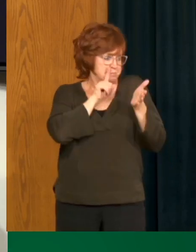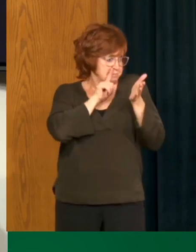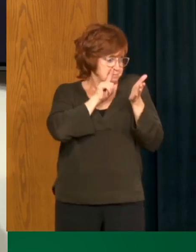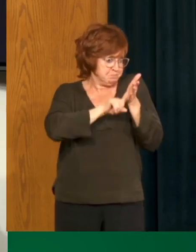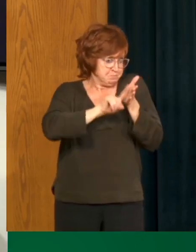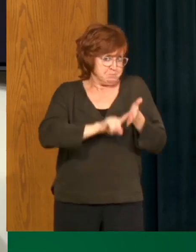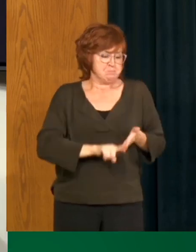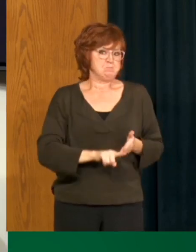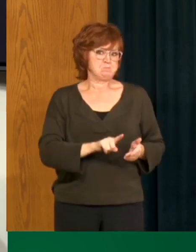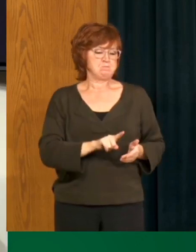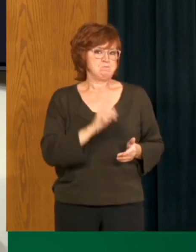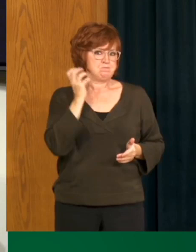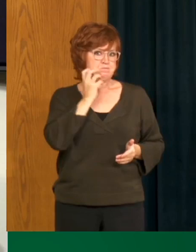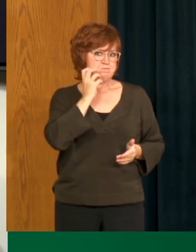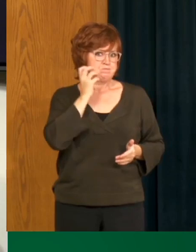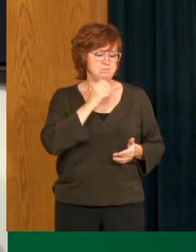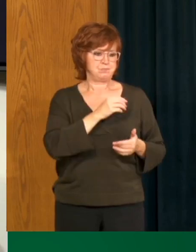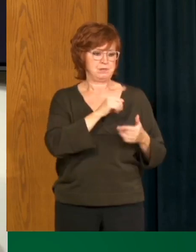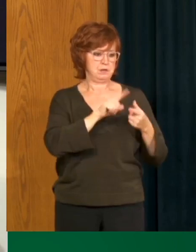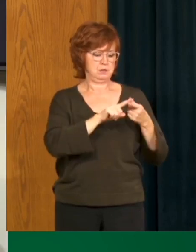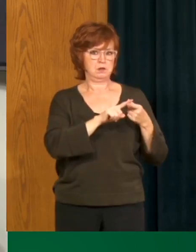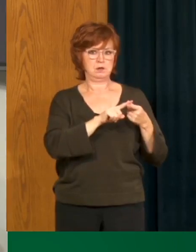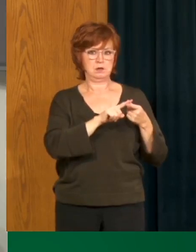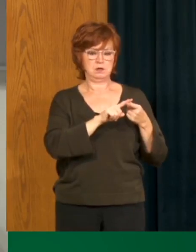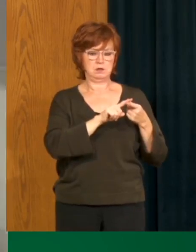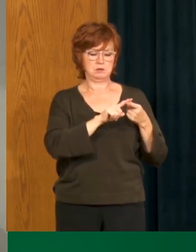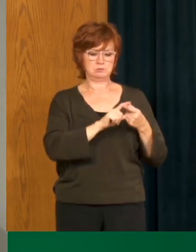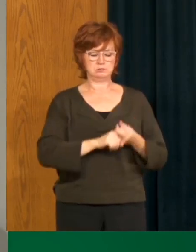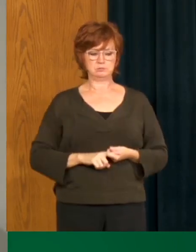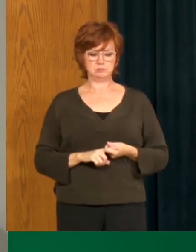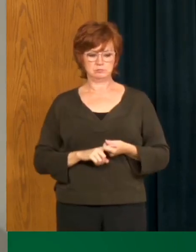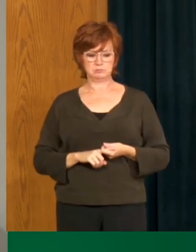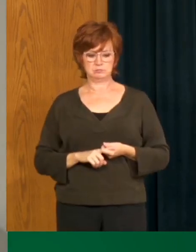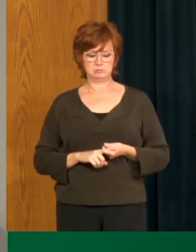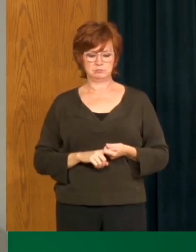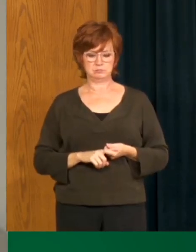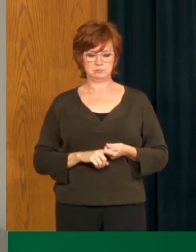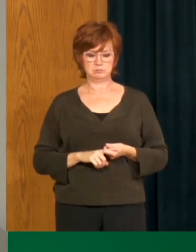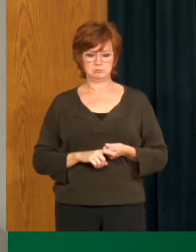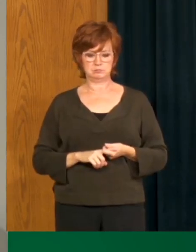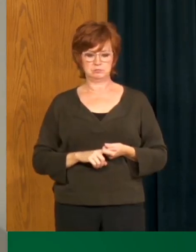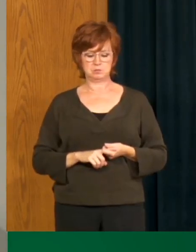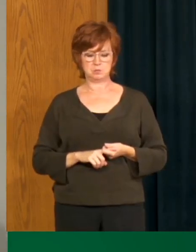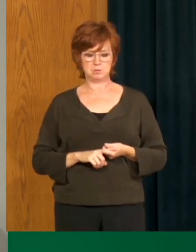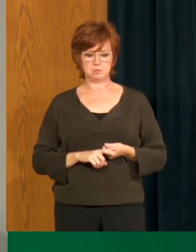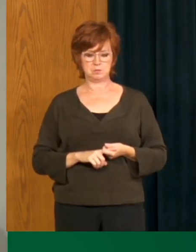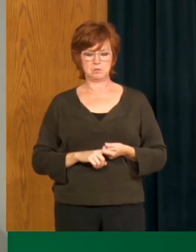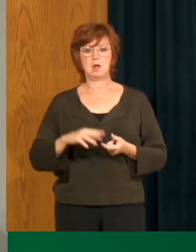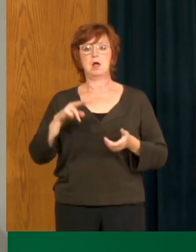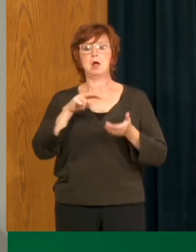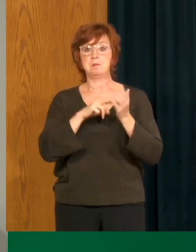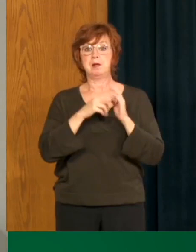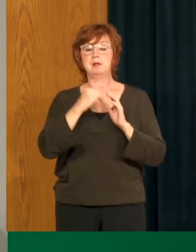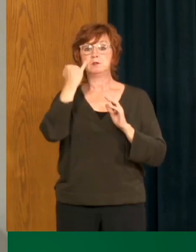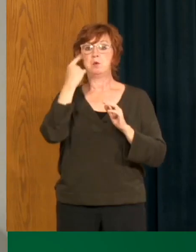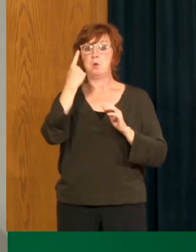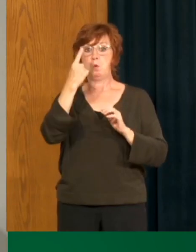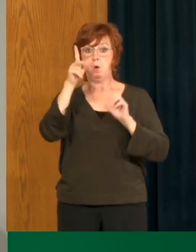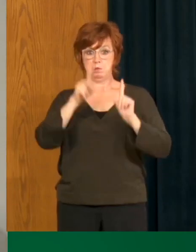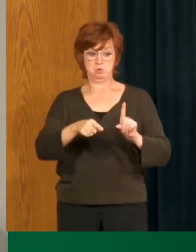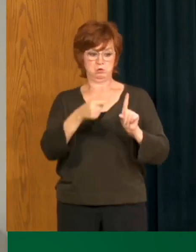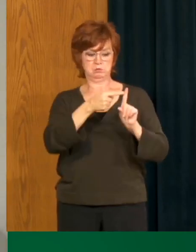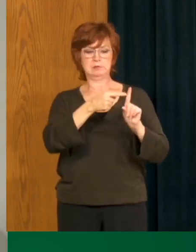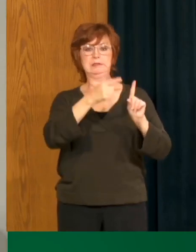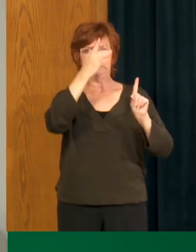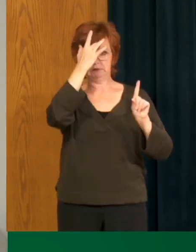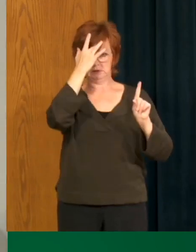single individual who has not had a contact with any case and test positive. First of all, we have to recognize that it's up to individuals